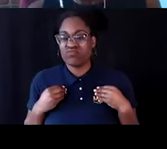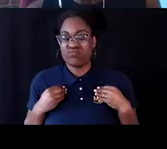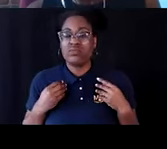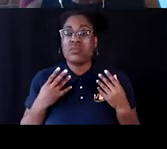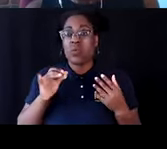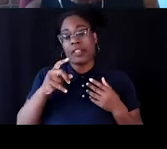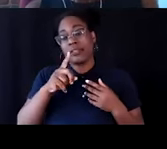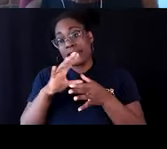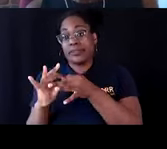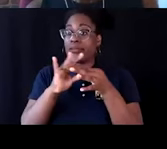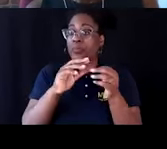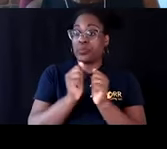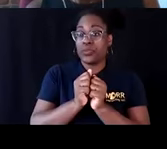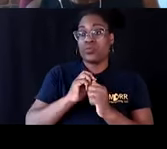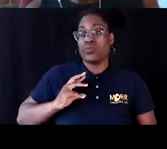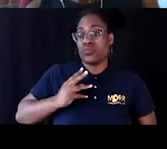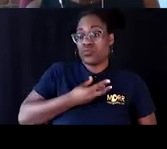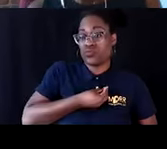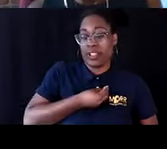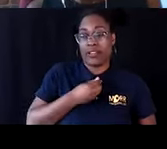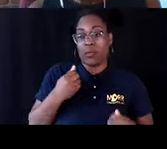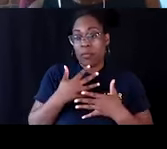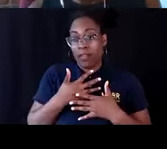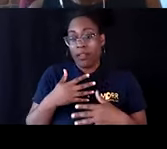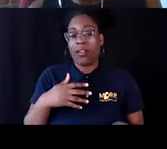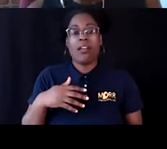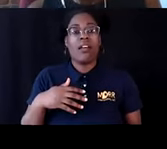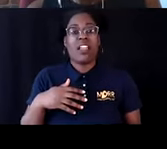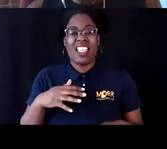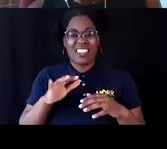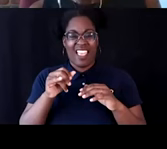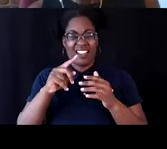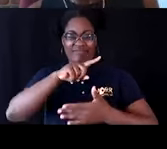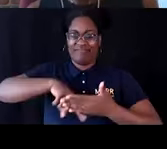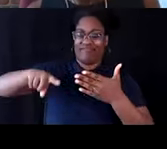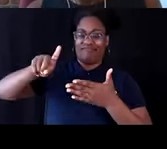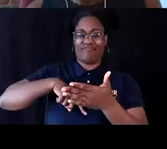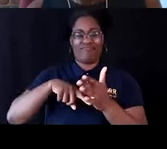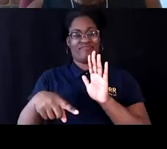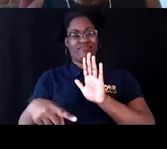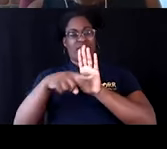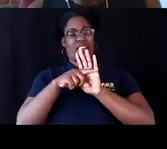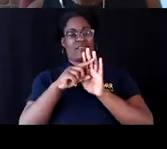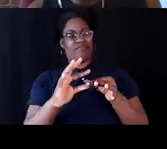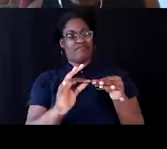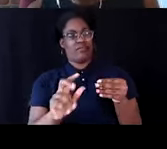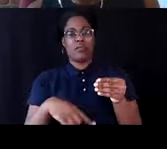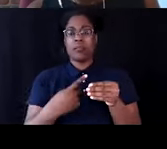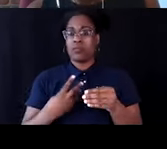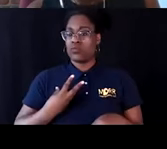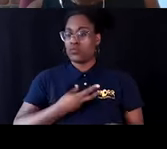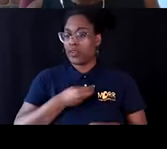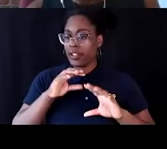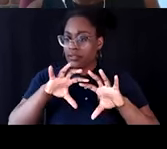and antagonism against trans people, because they and we are also told that we are not using our bodies correctly, that we are